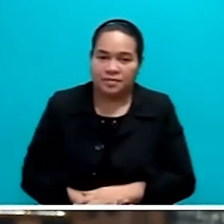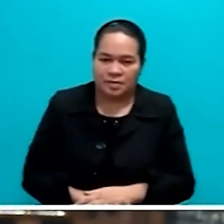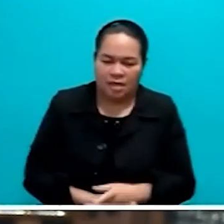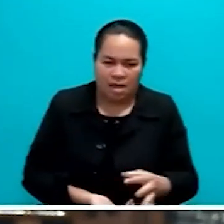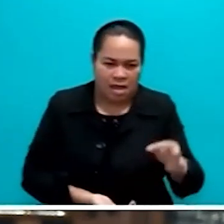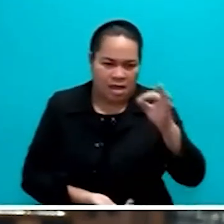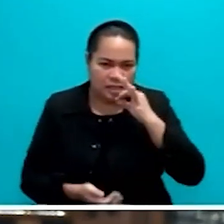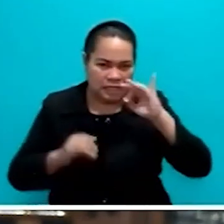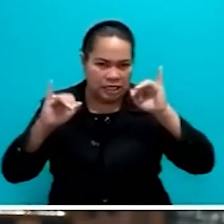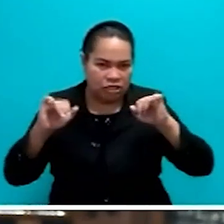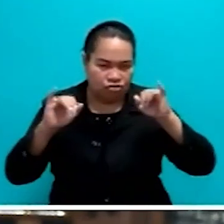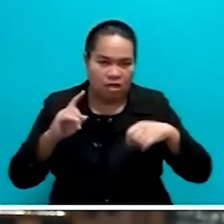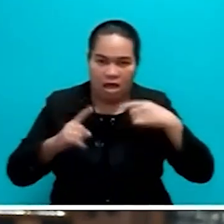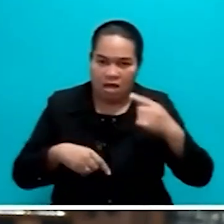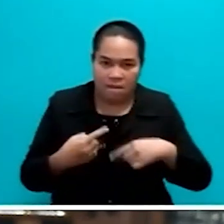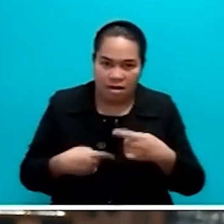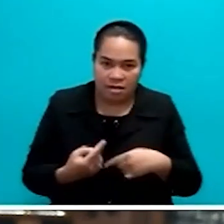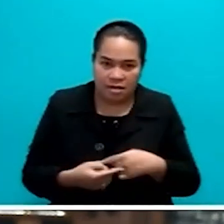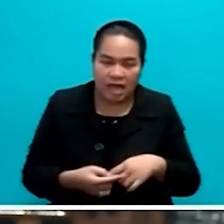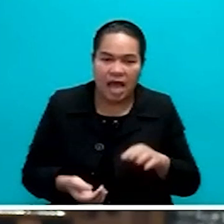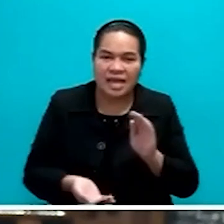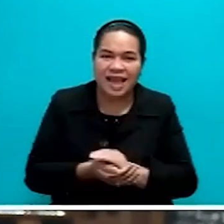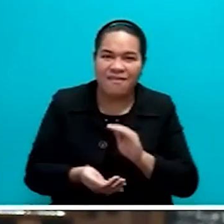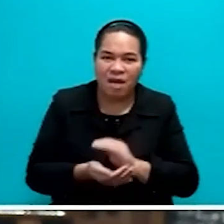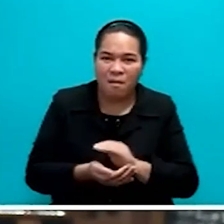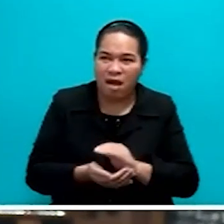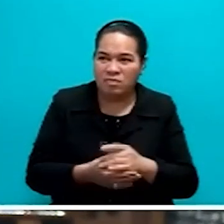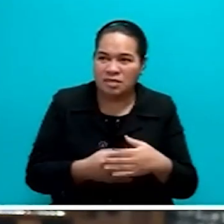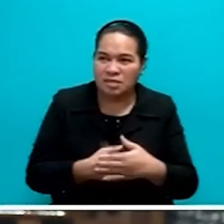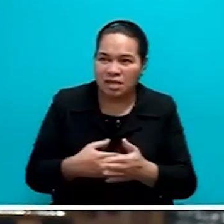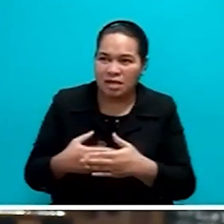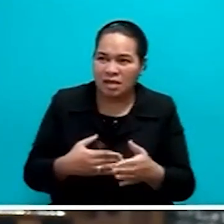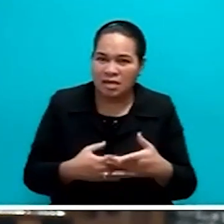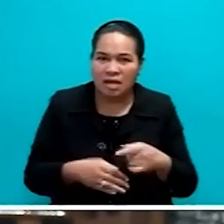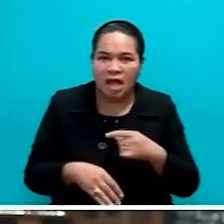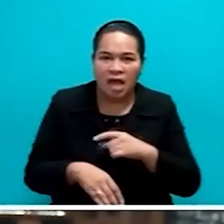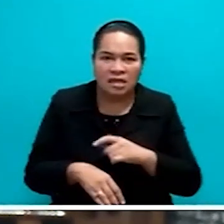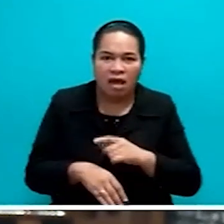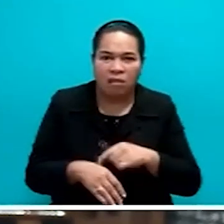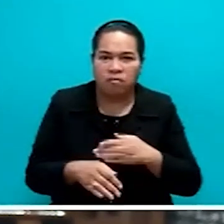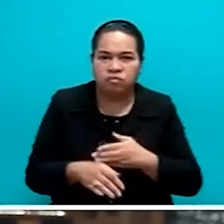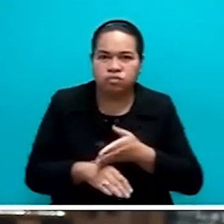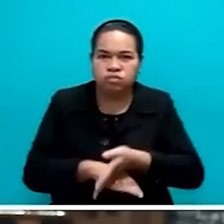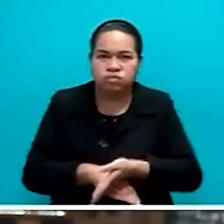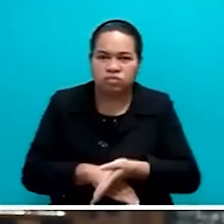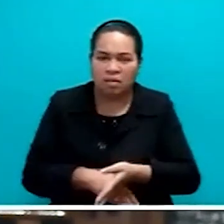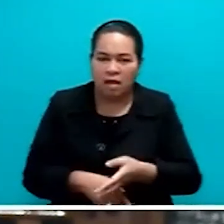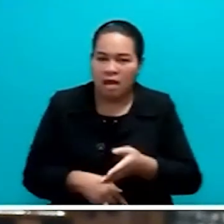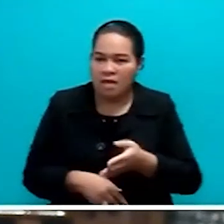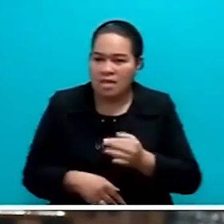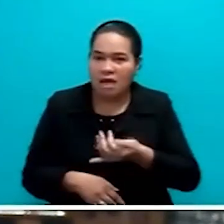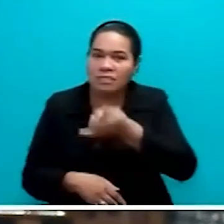the issue of cover bars remaining open longer than the alcohol bars,